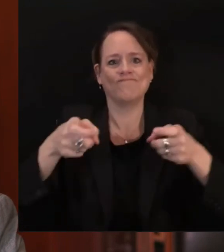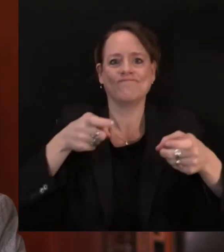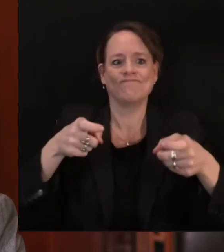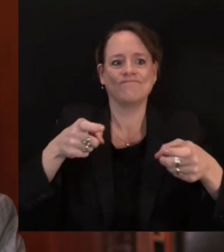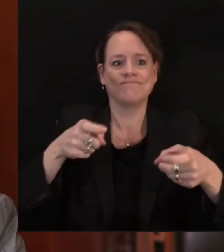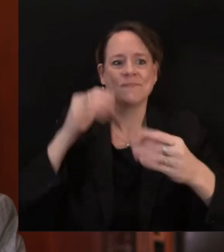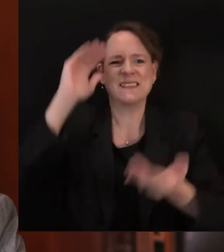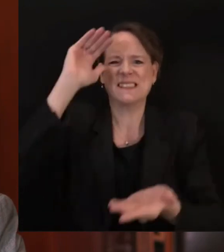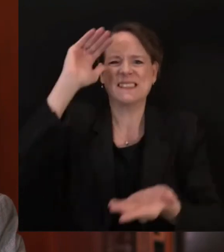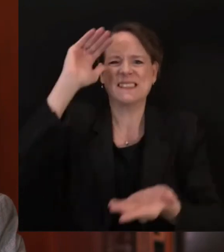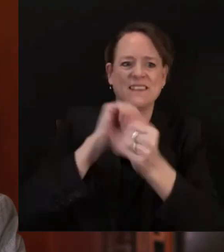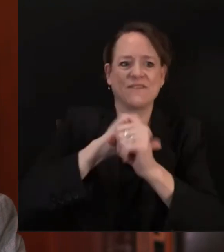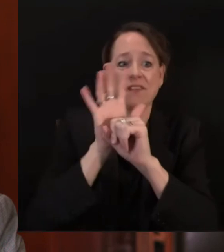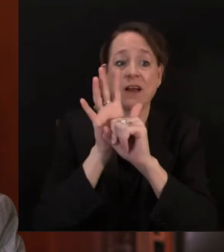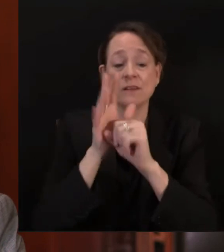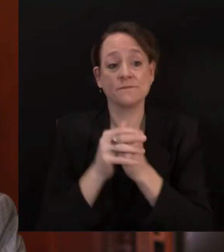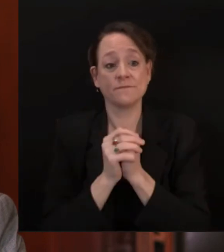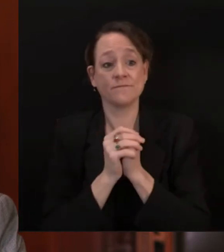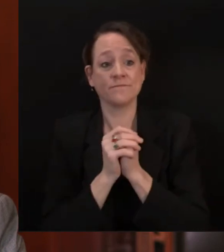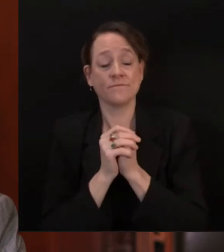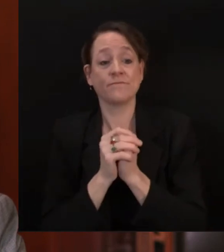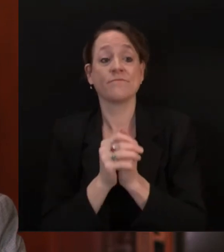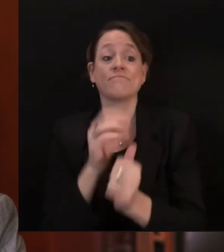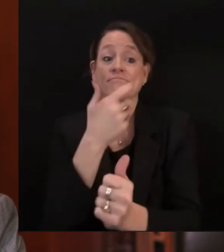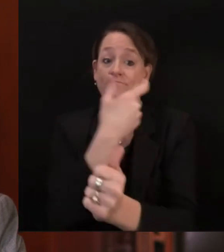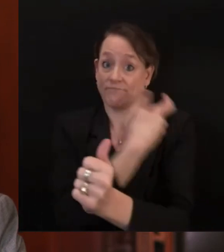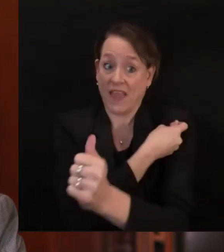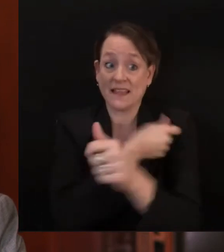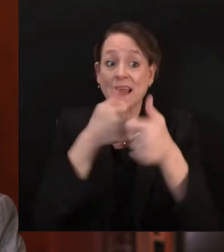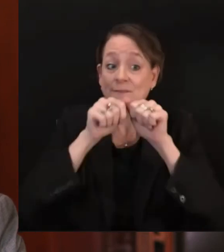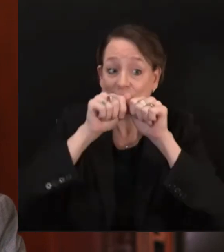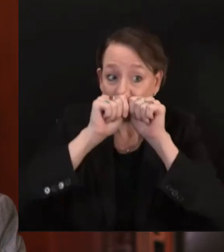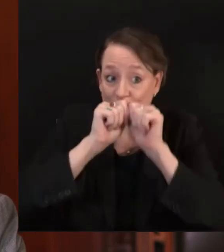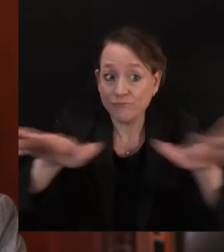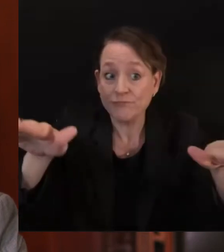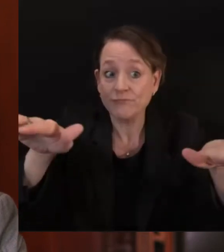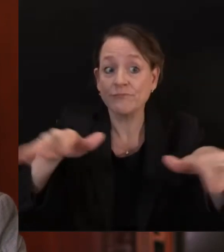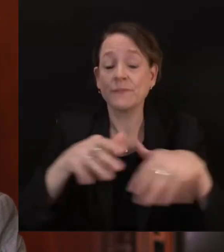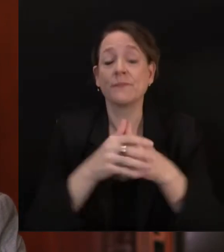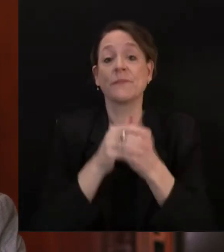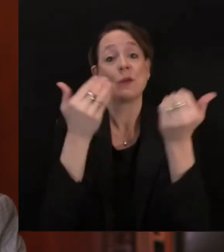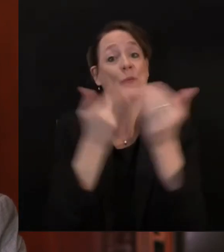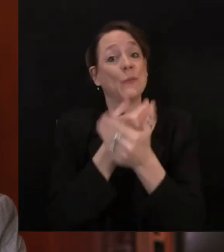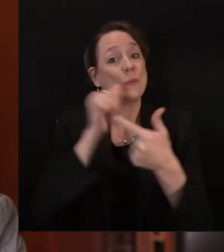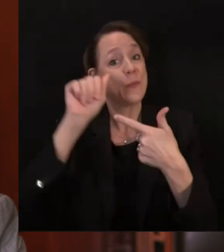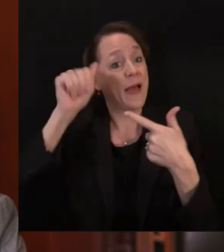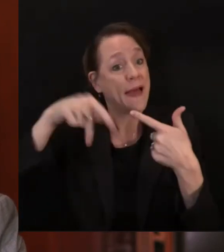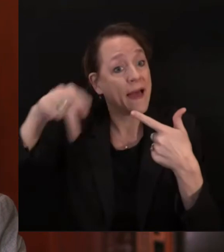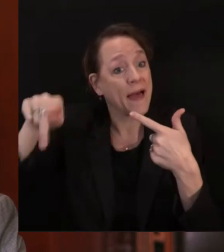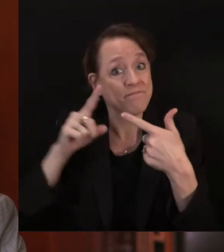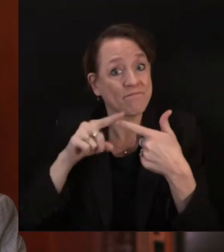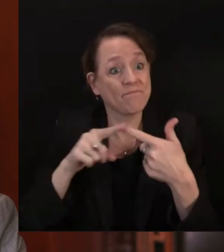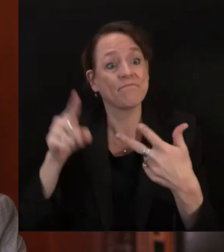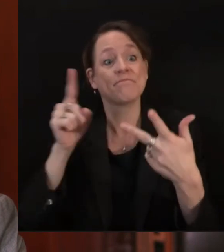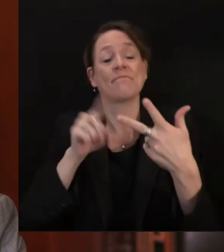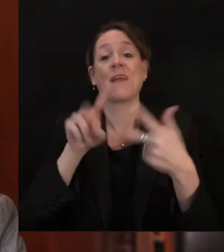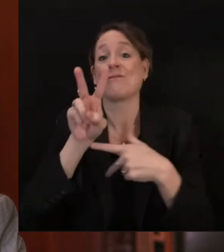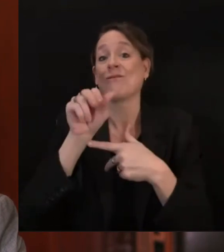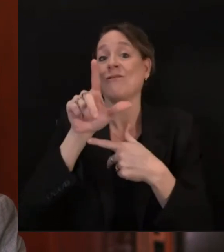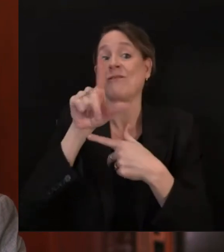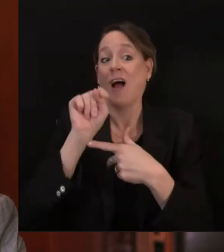WI Exposure Notification app and the Vault Medical Services at-home COVID-19 testing kits, these are great